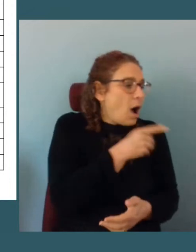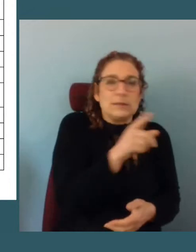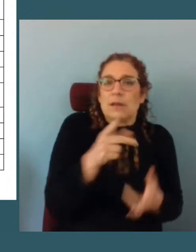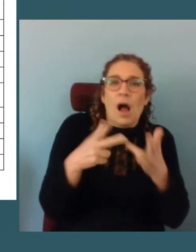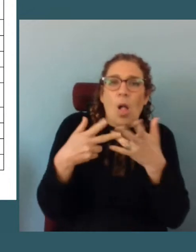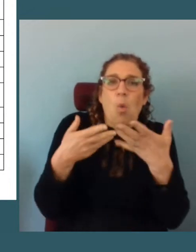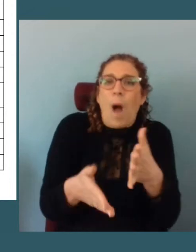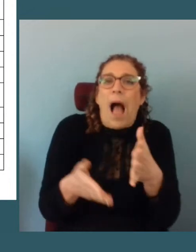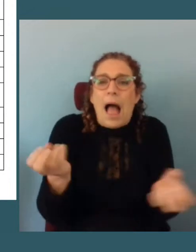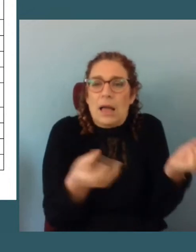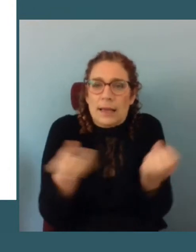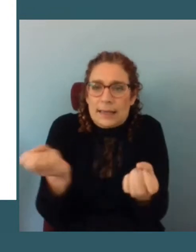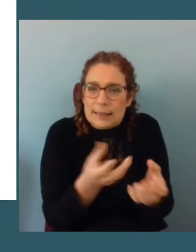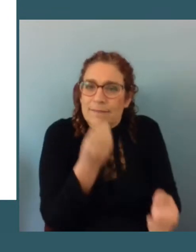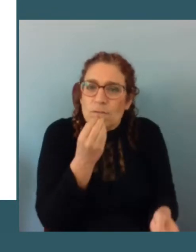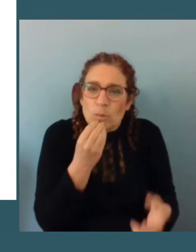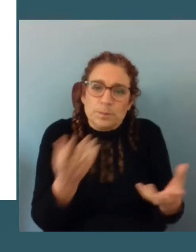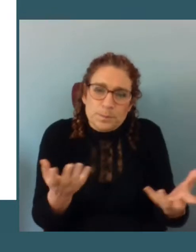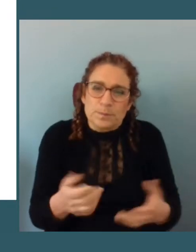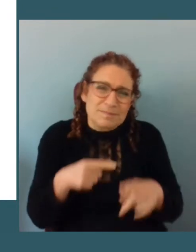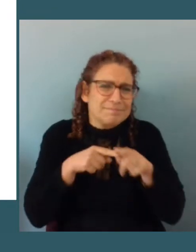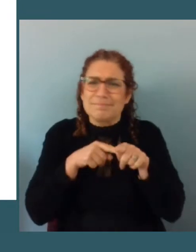depend.